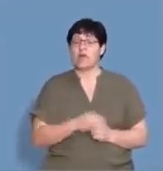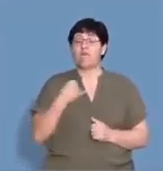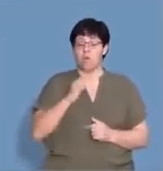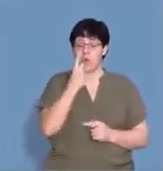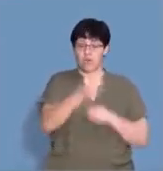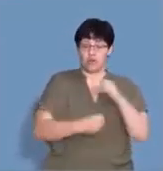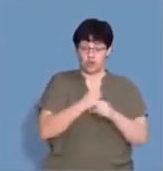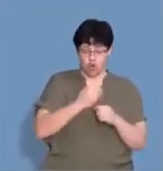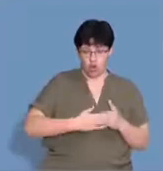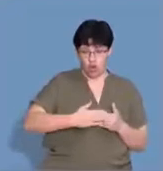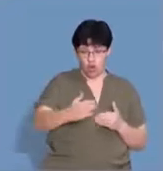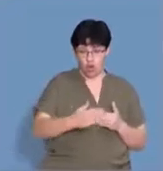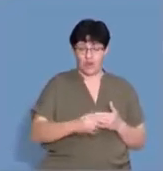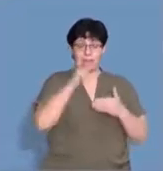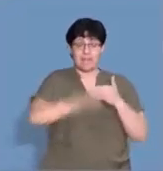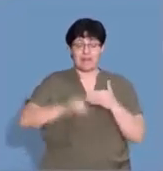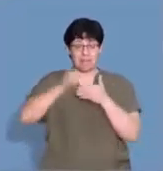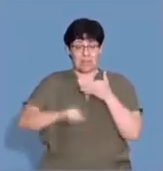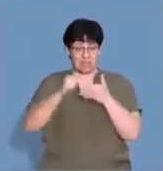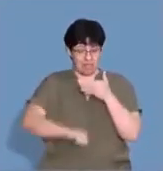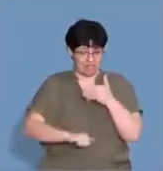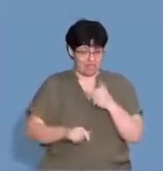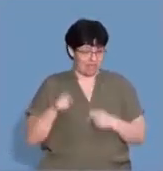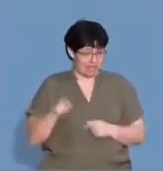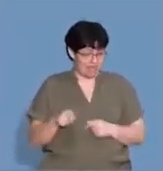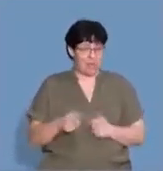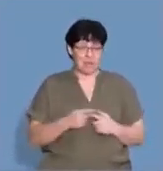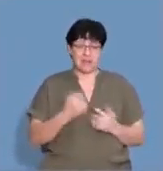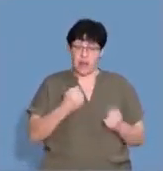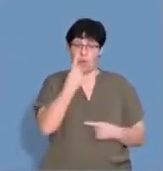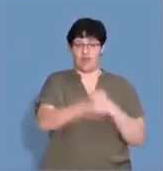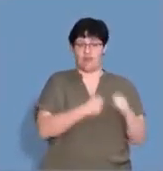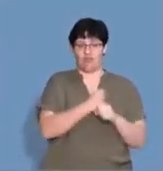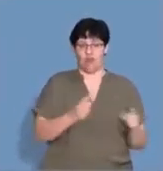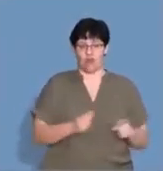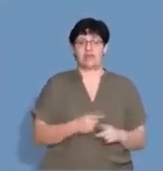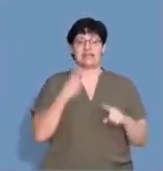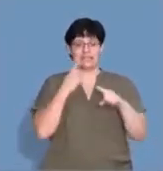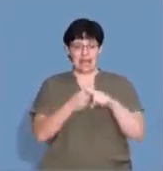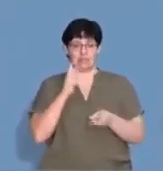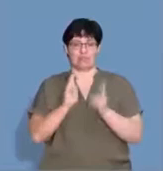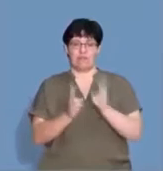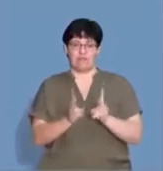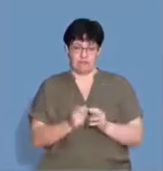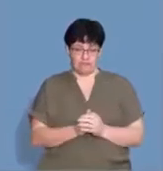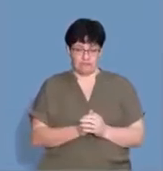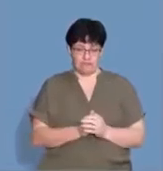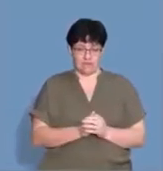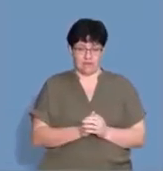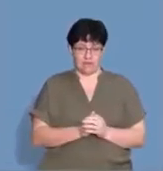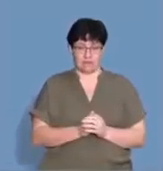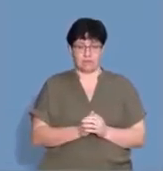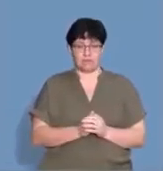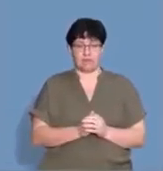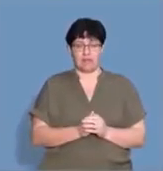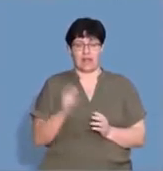the year, this is per month. So I need to remember that it said per year, so I'm going to take that and times by 12.